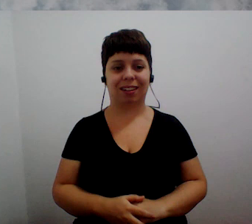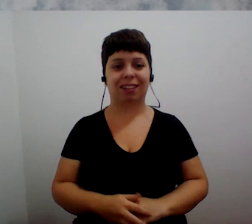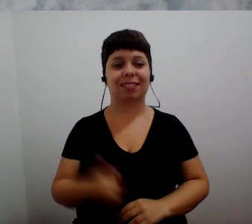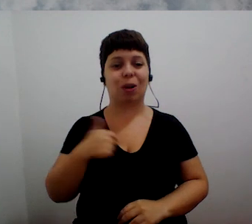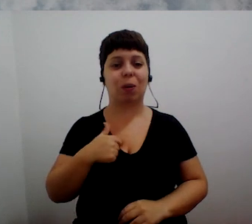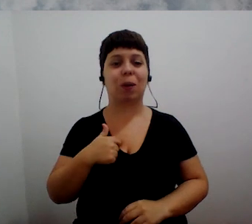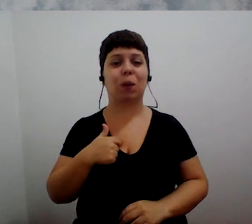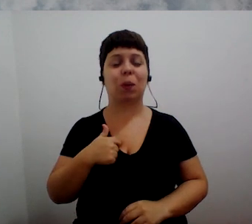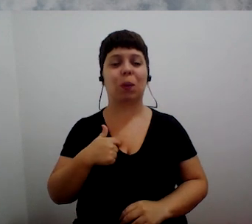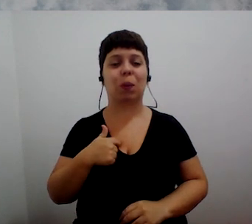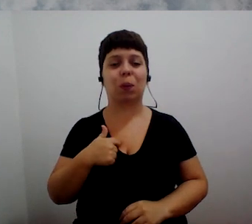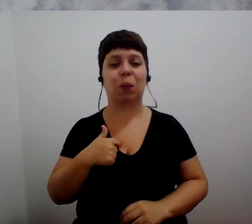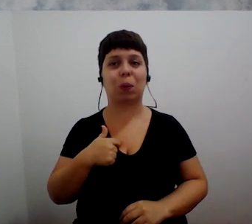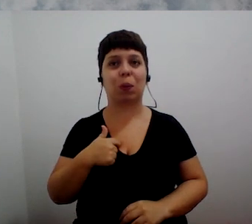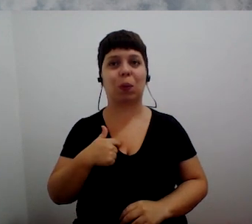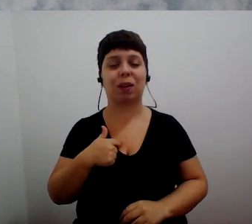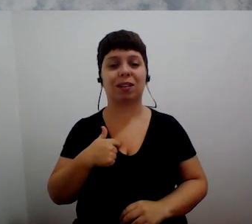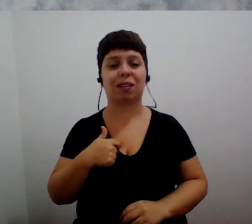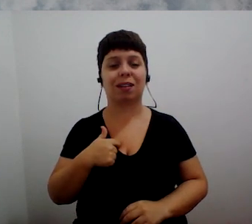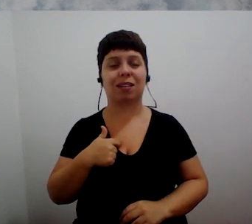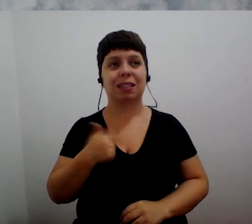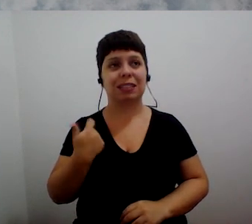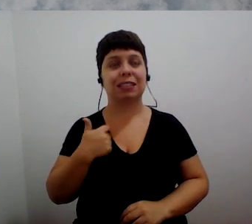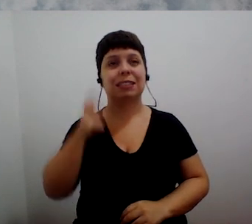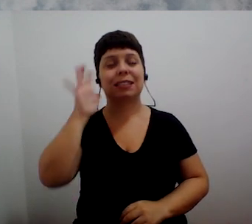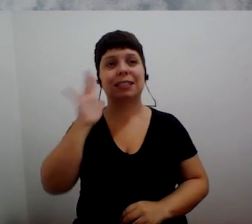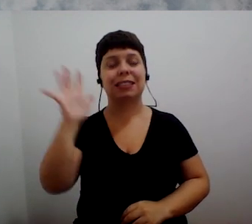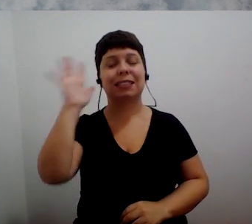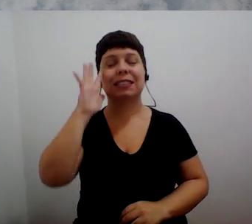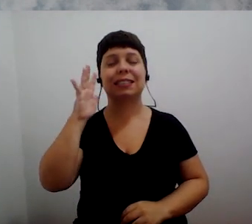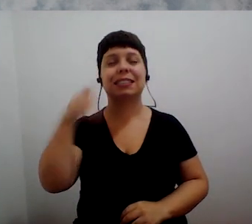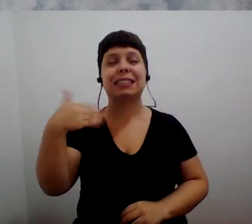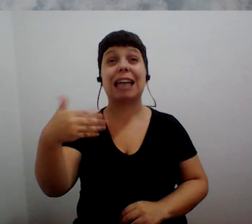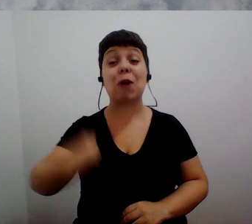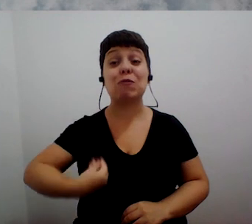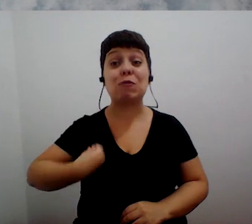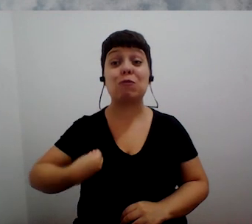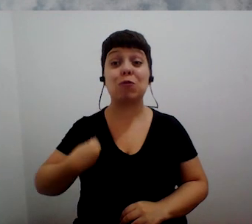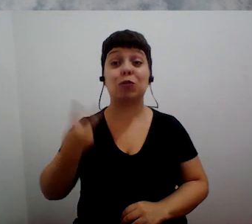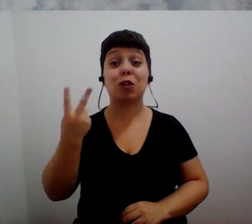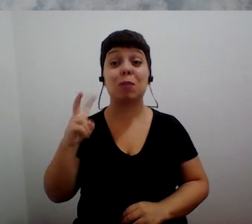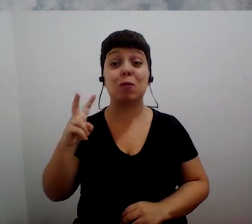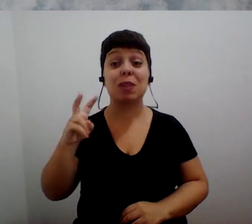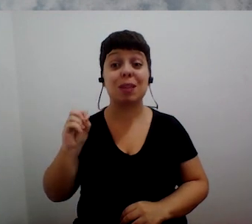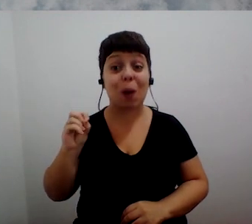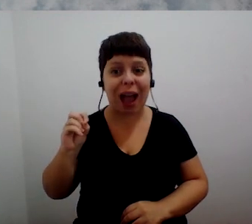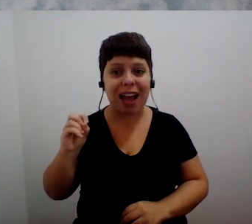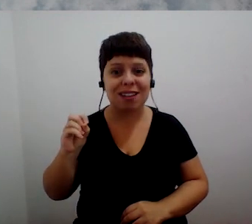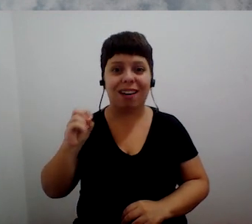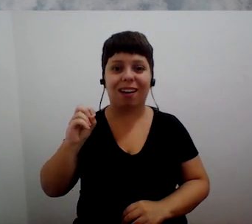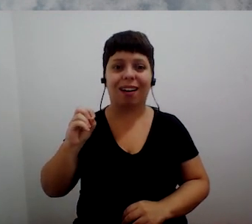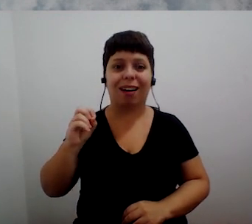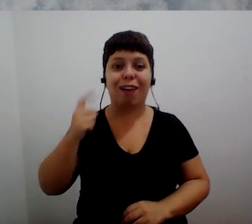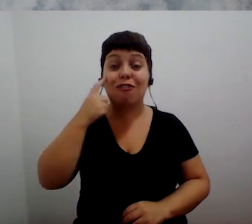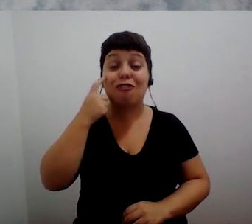I could live in 2050 and see more fish than plastic in the ocean.